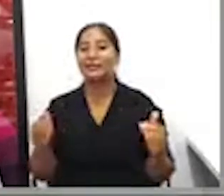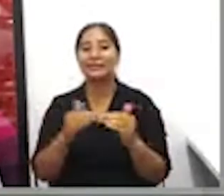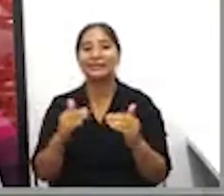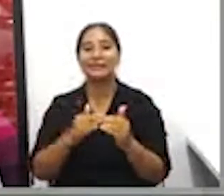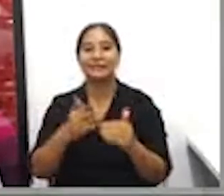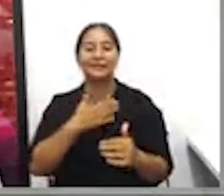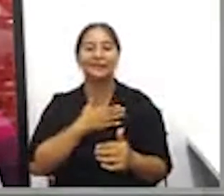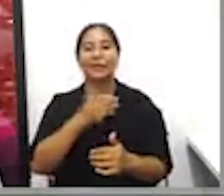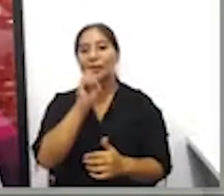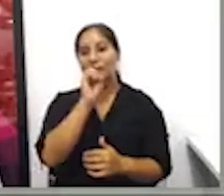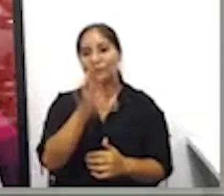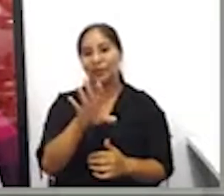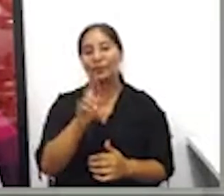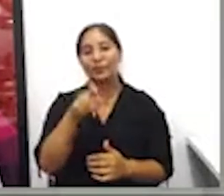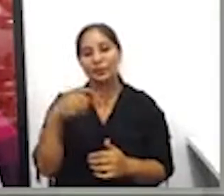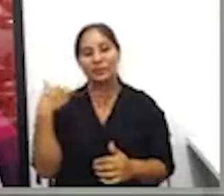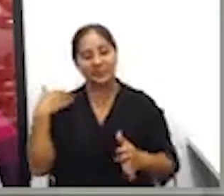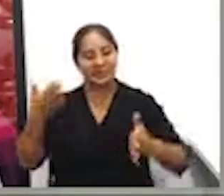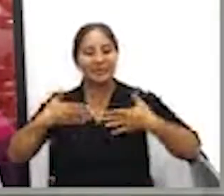that